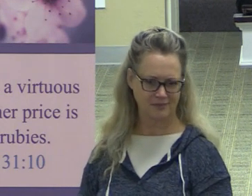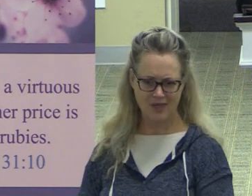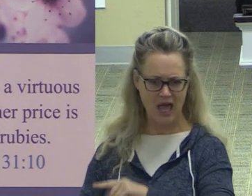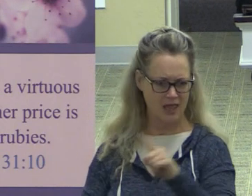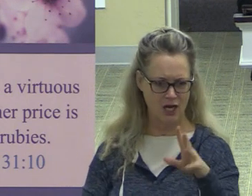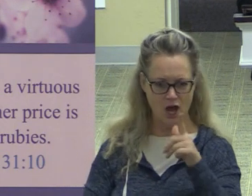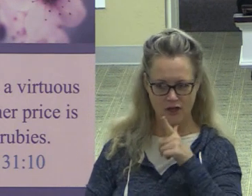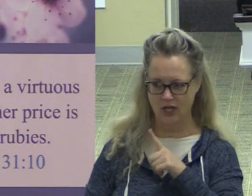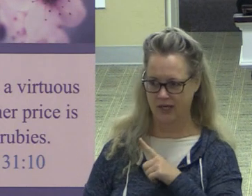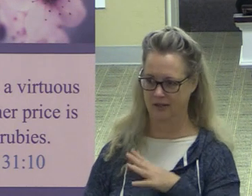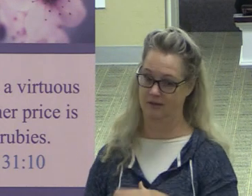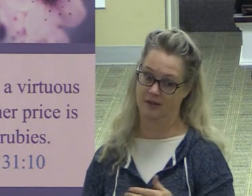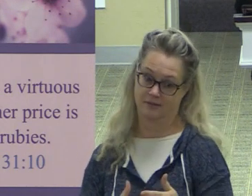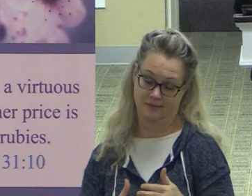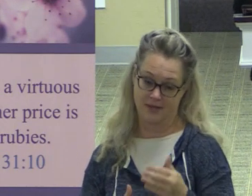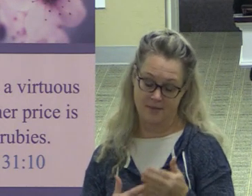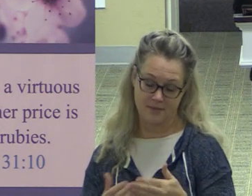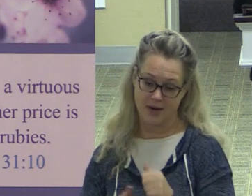you don't. I do.